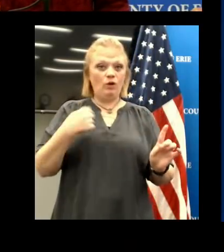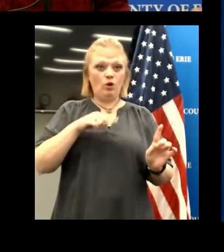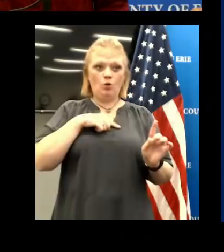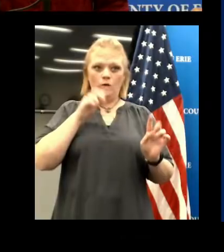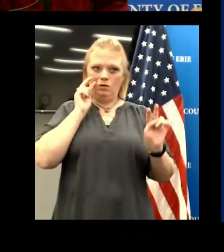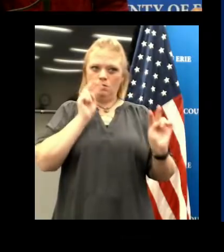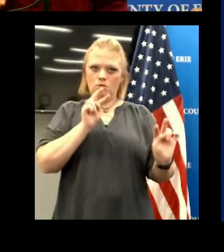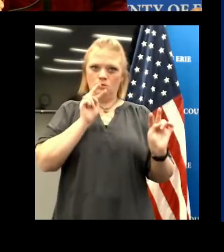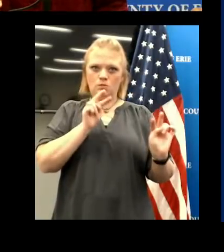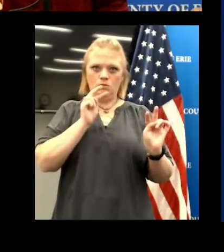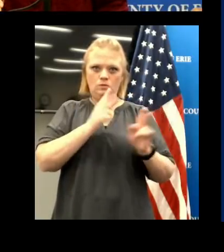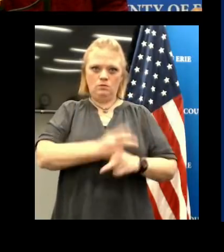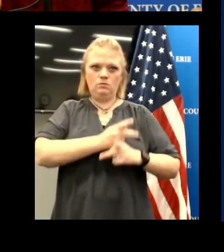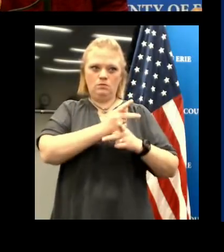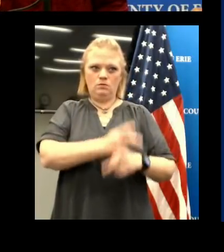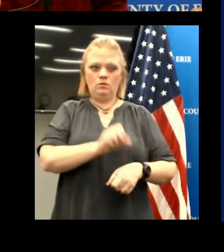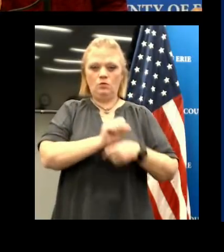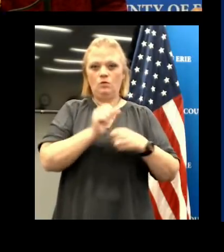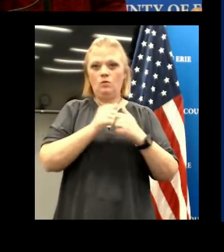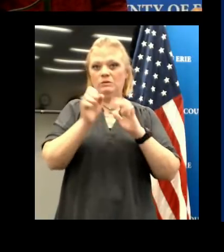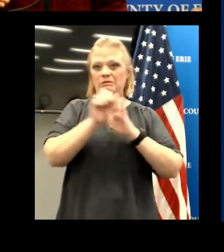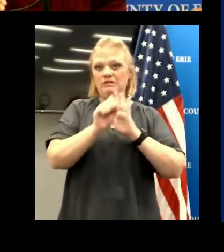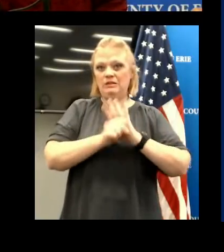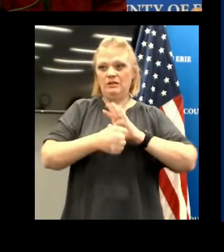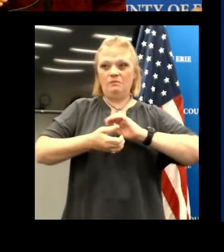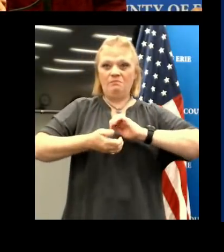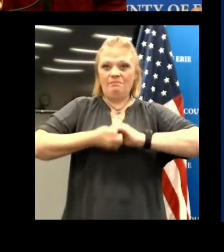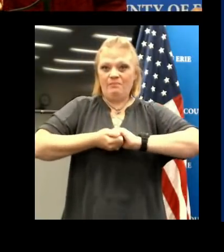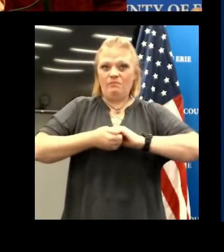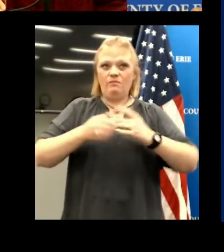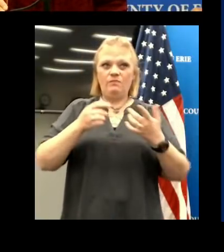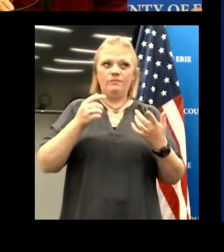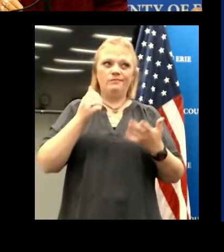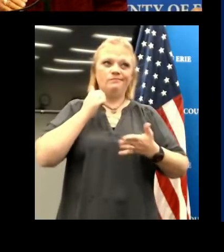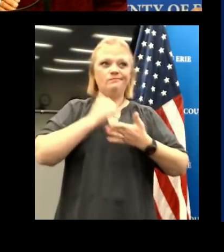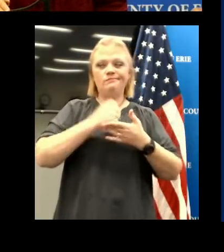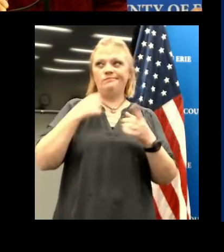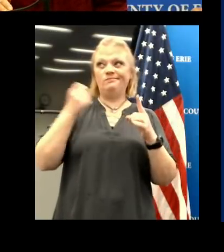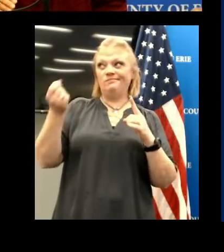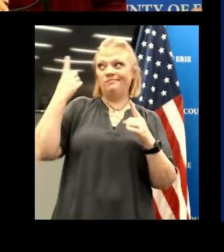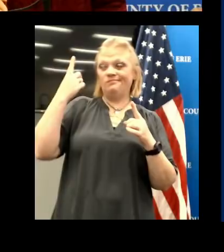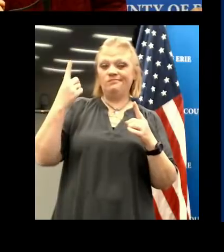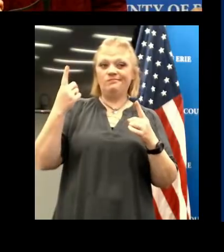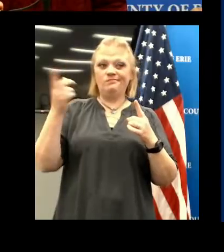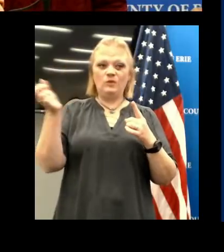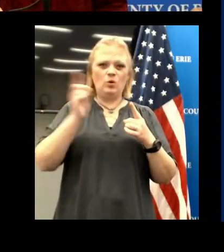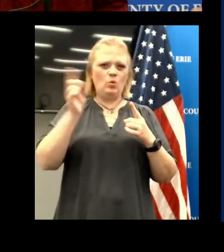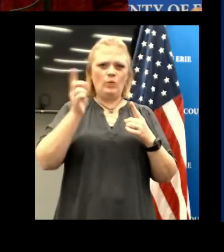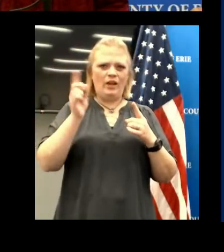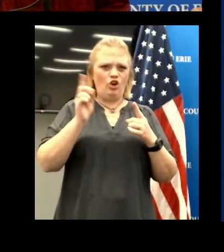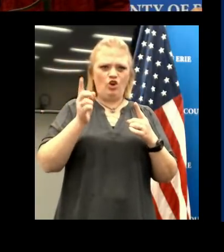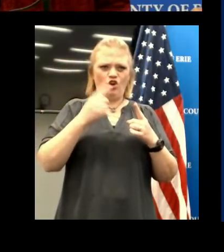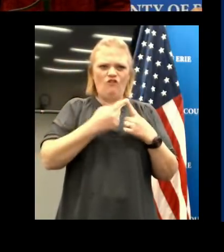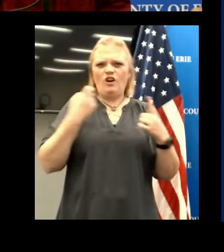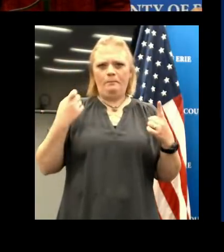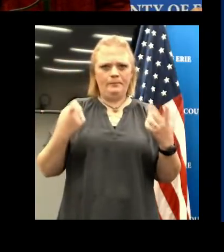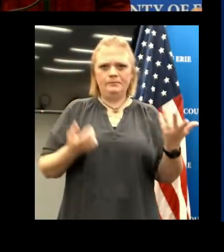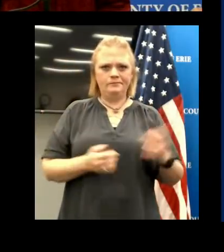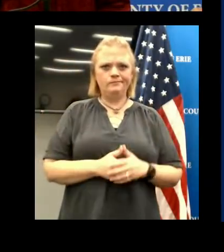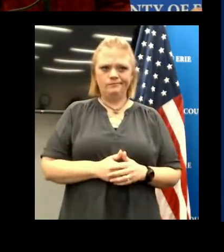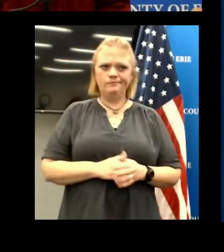very closely and working with our state partners to help them understand, where are the source of all these